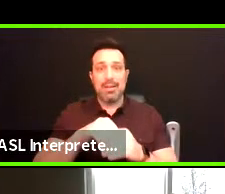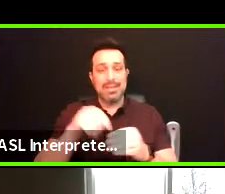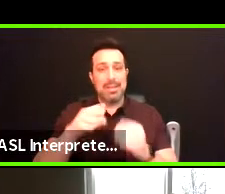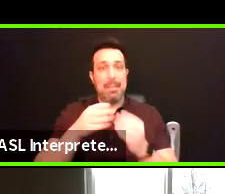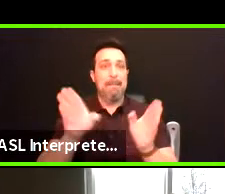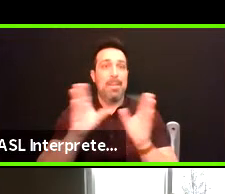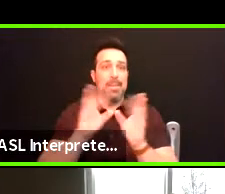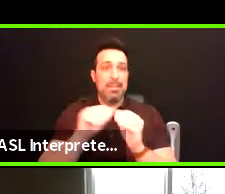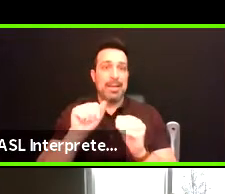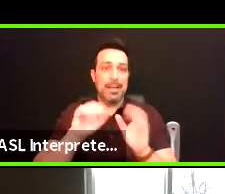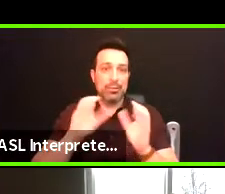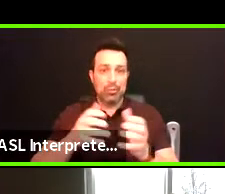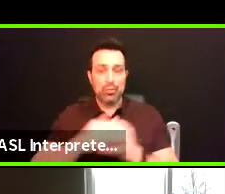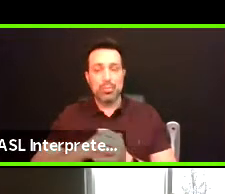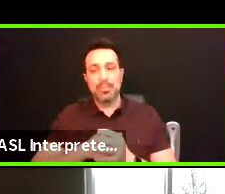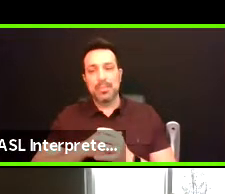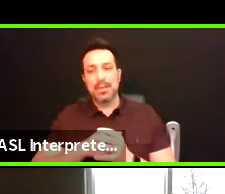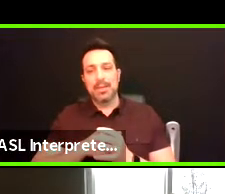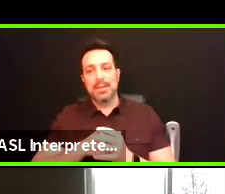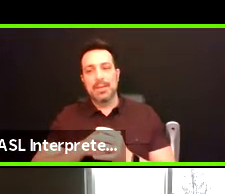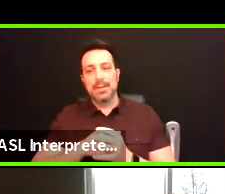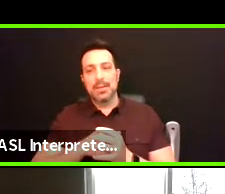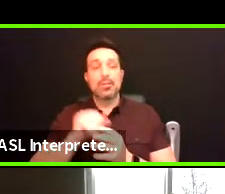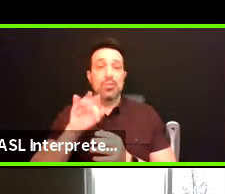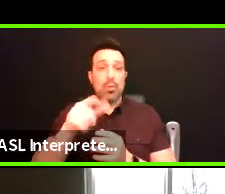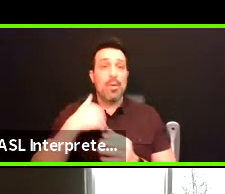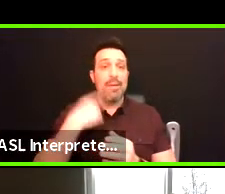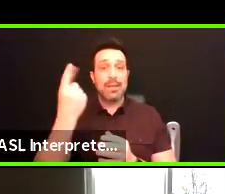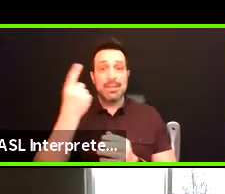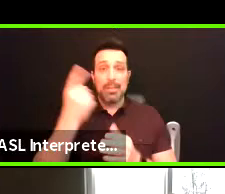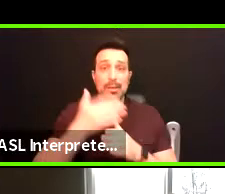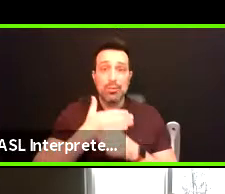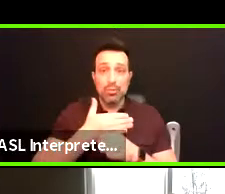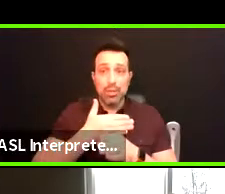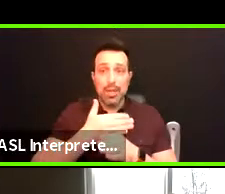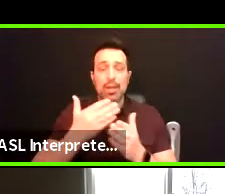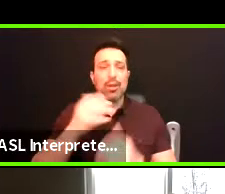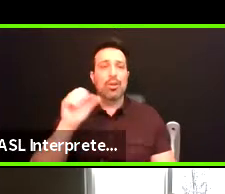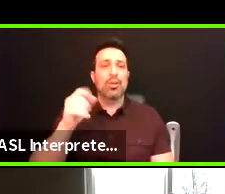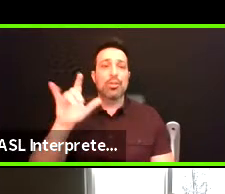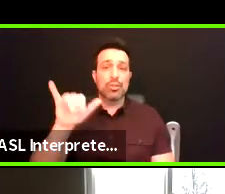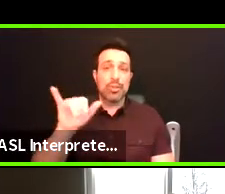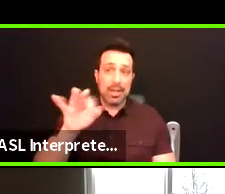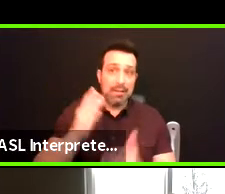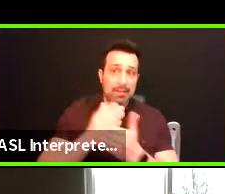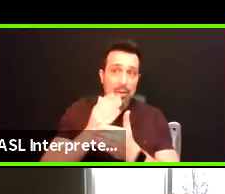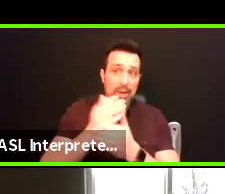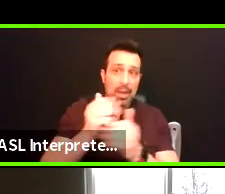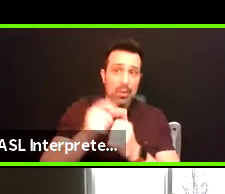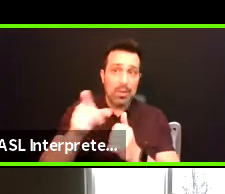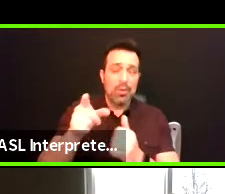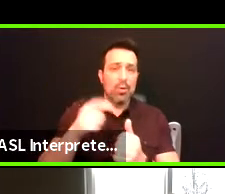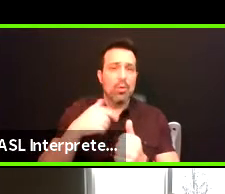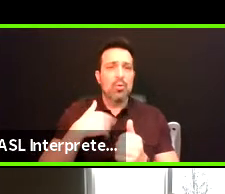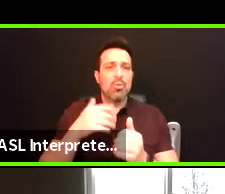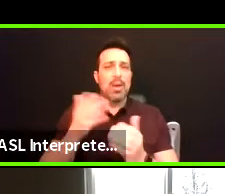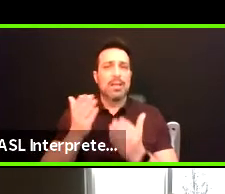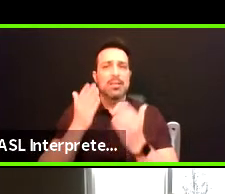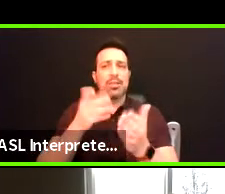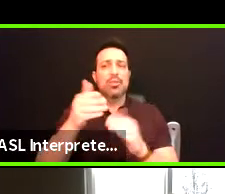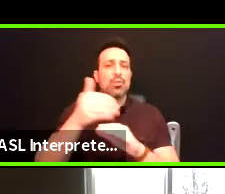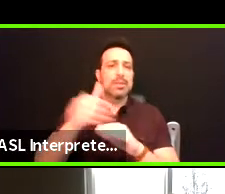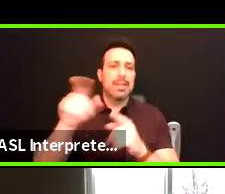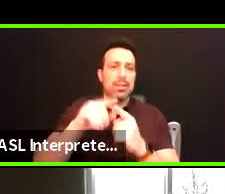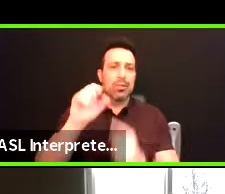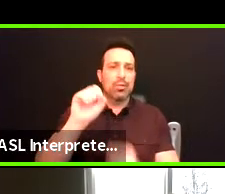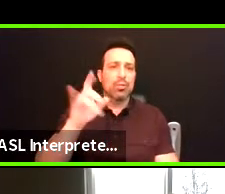meeting as a group. So if you do have something to share, Shelly, if this is okay with you, I was going to suggest that you send it to